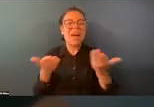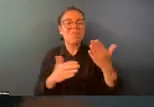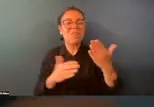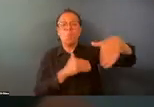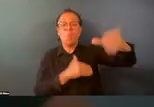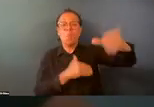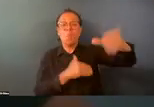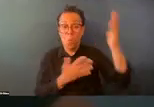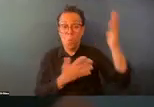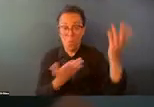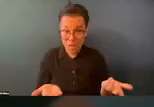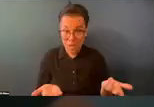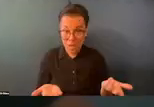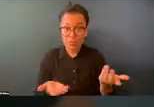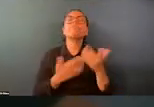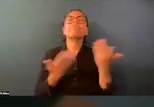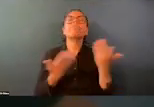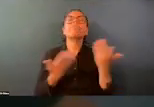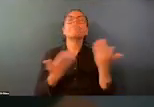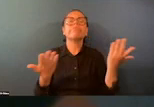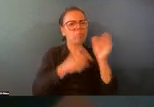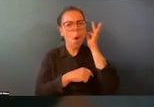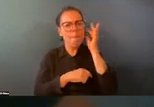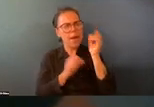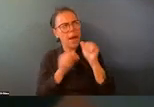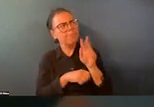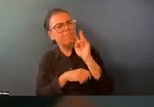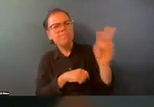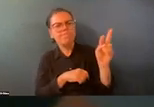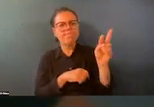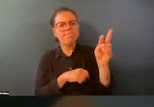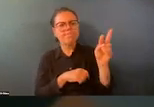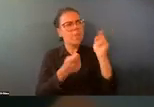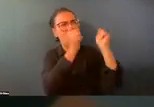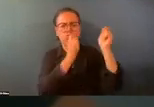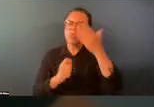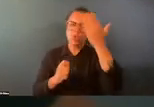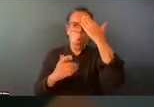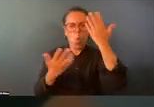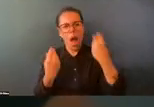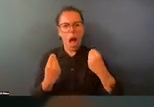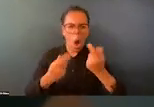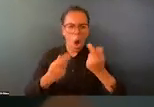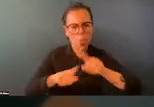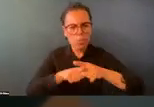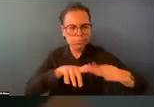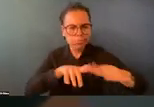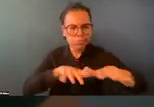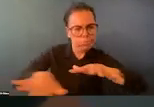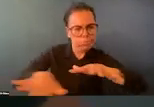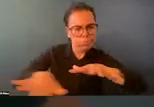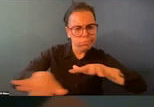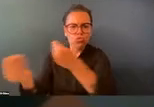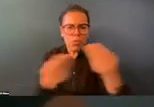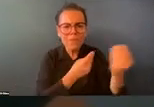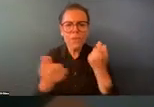and improving their ability to adapt to climate change. Thanks very much. And if you have any questions, feel free to write them